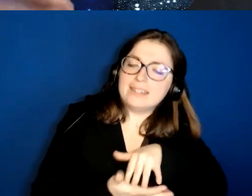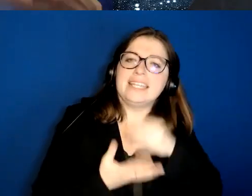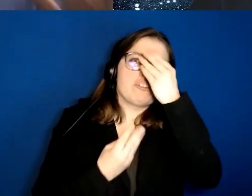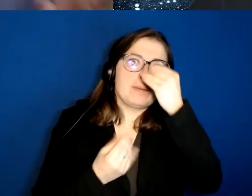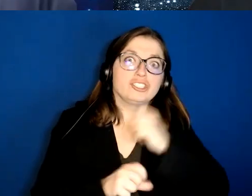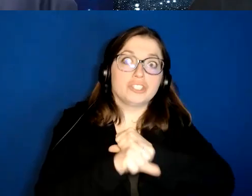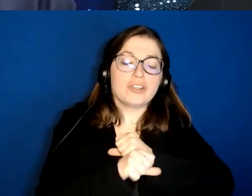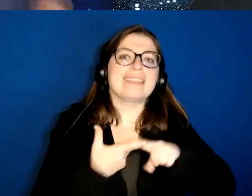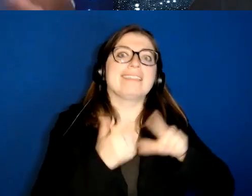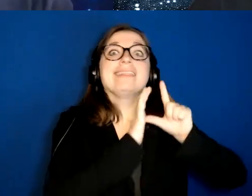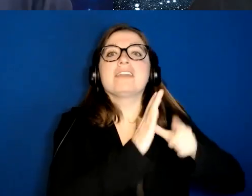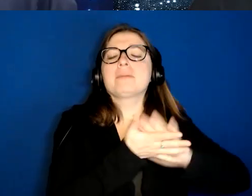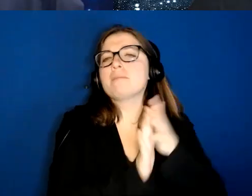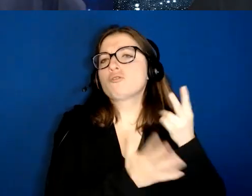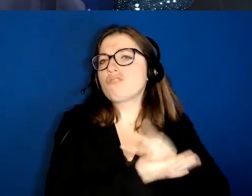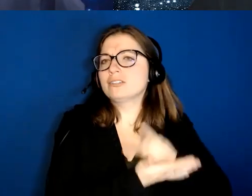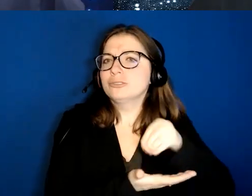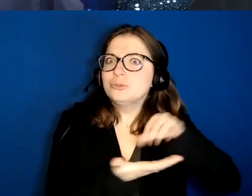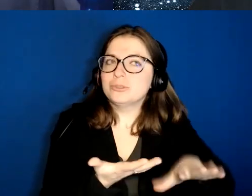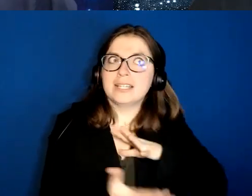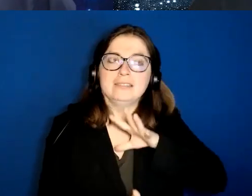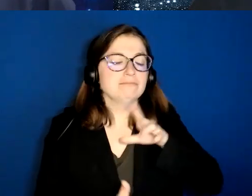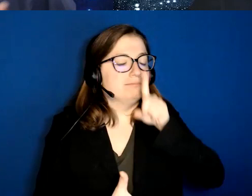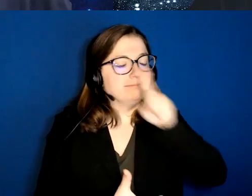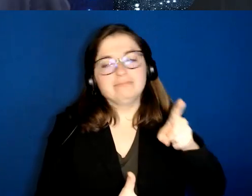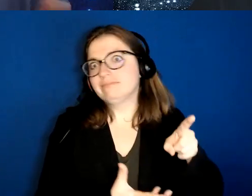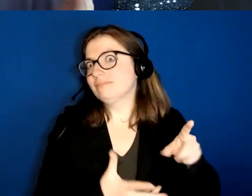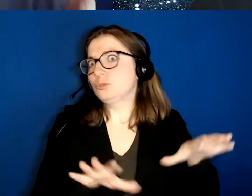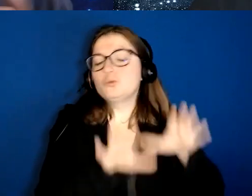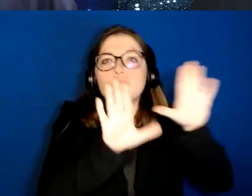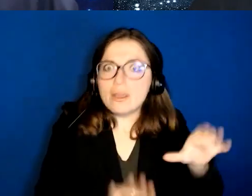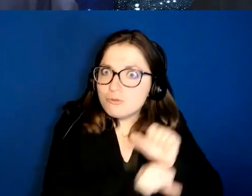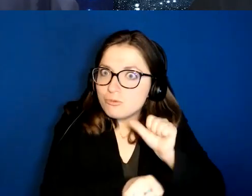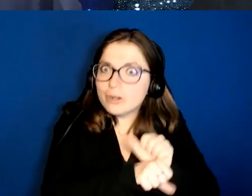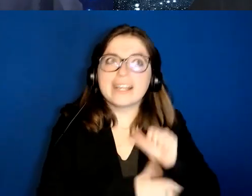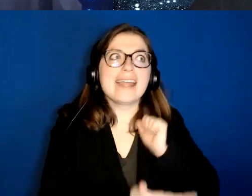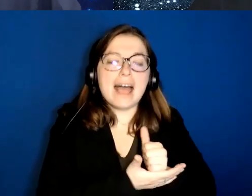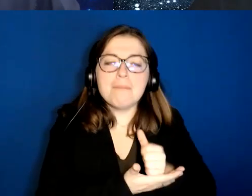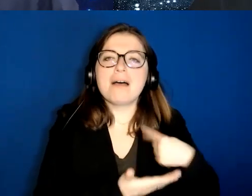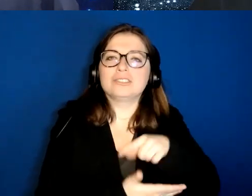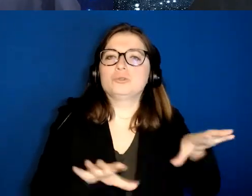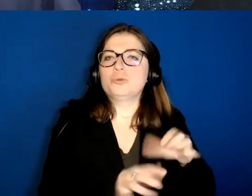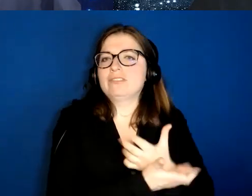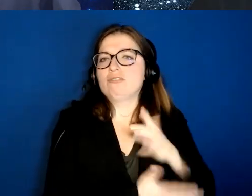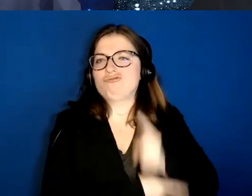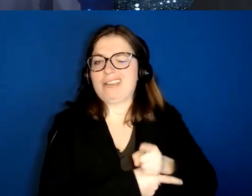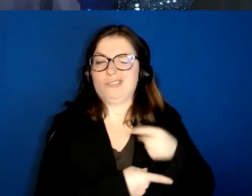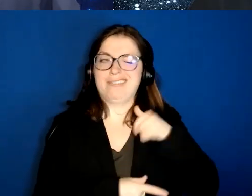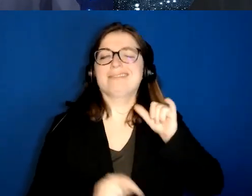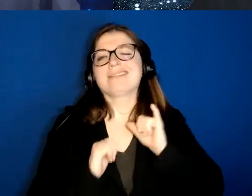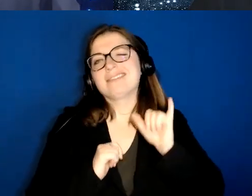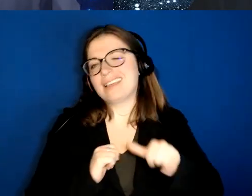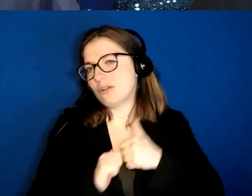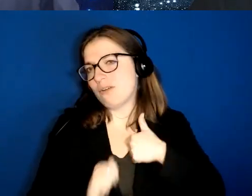do, you know, groundbreaking work in helping do it right. So that's how I got involved. And the